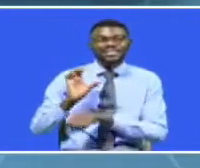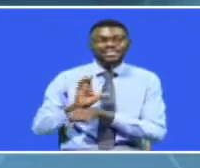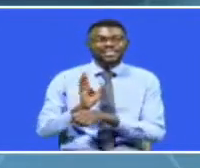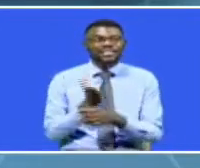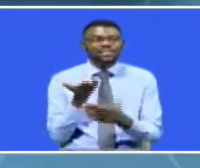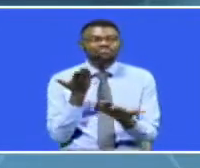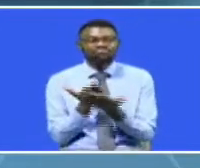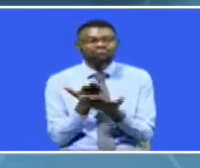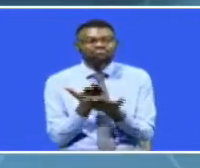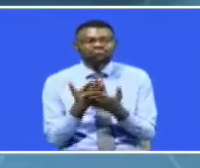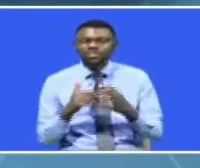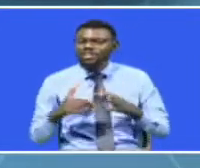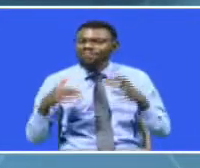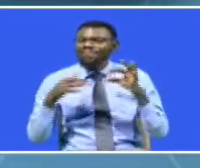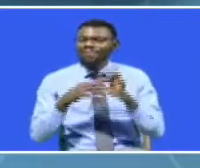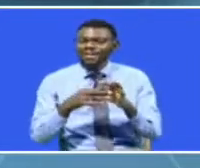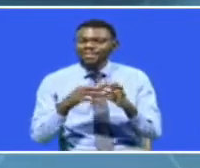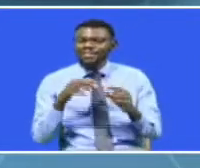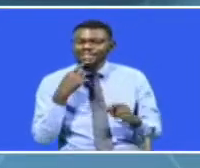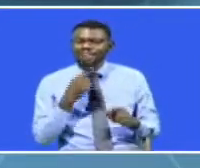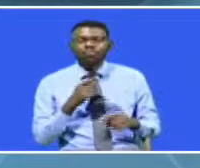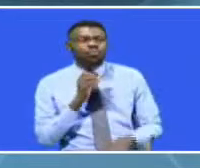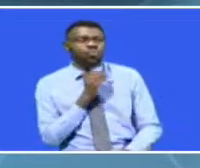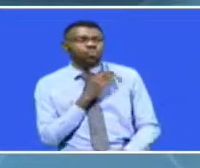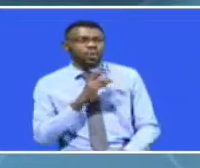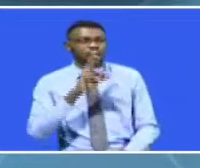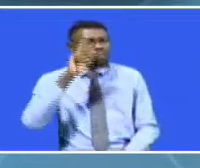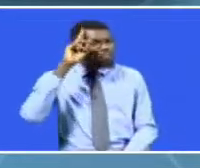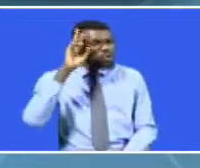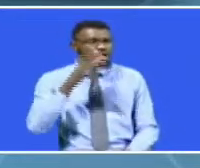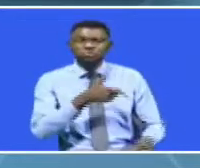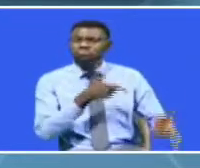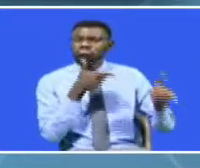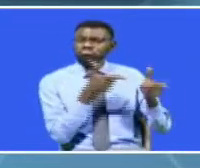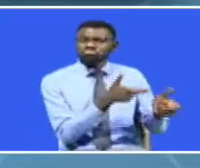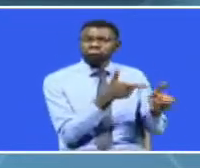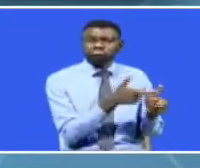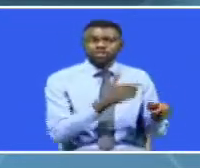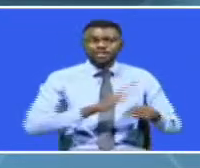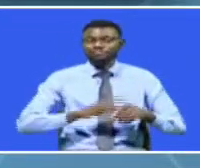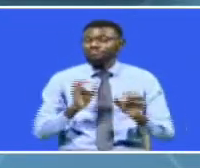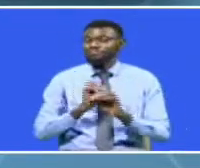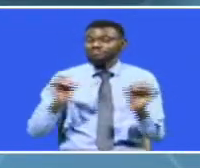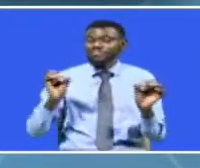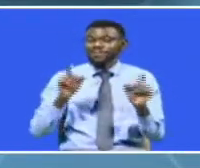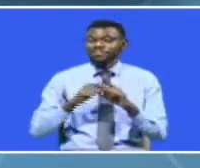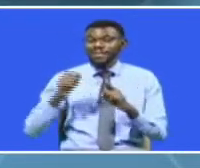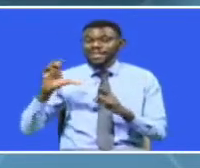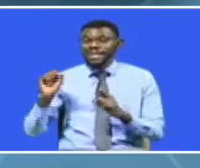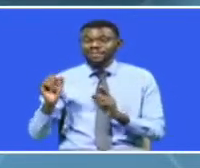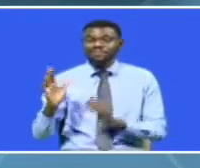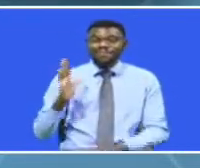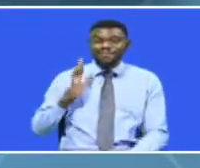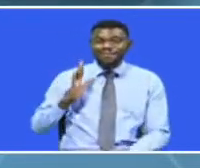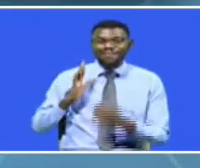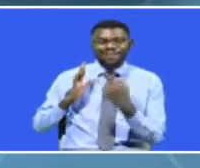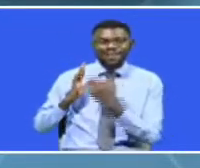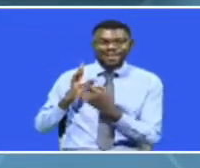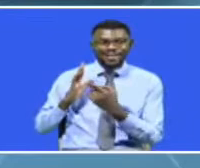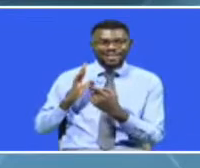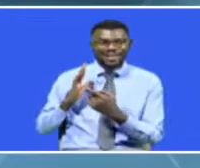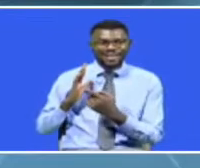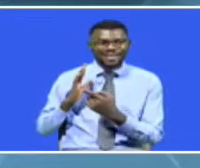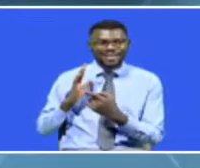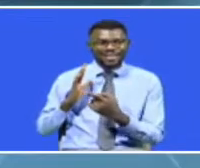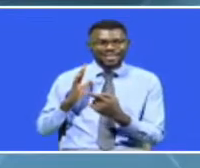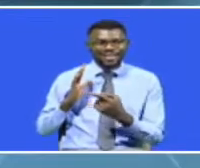as they hit out at the police for using brutal force. But as Odair Francis reports, Interior CS Professor Kithure Kindiki,